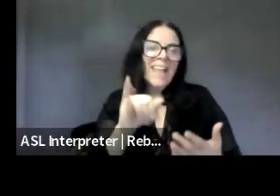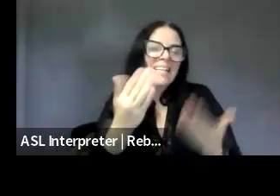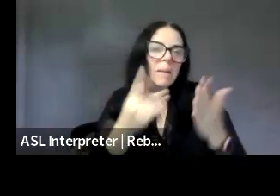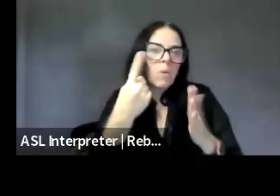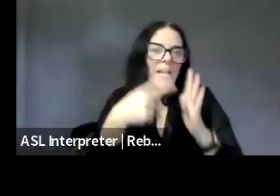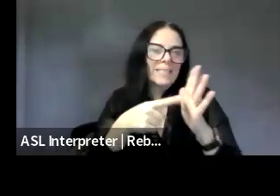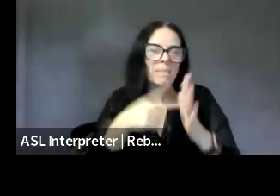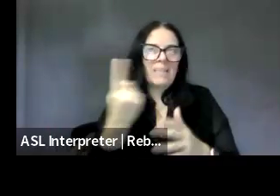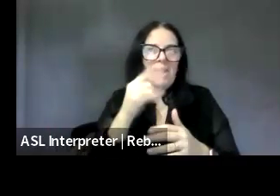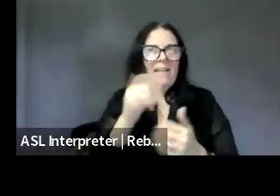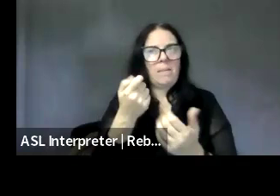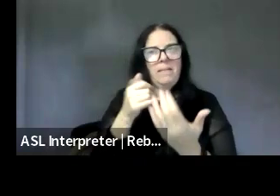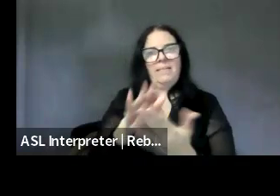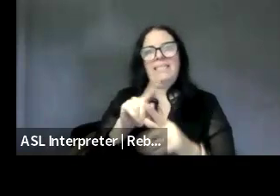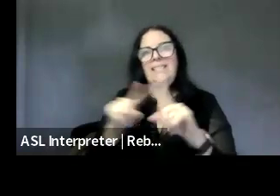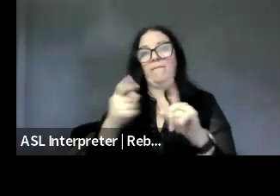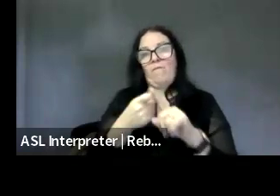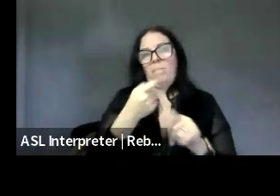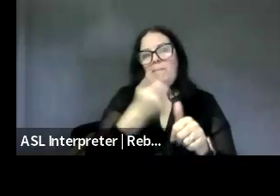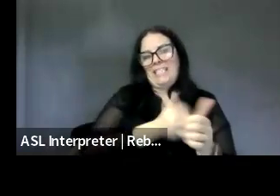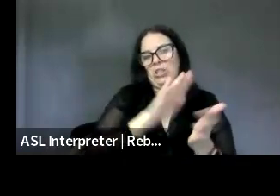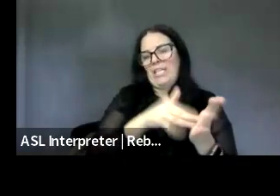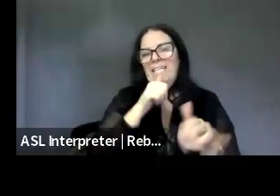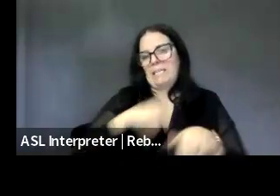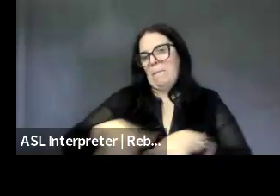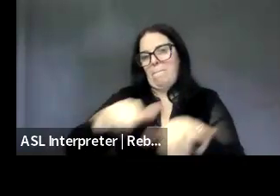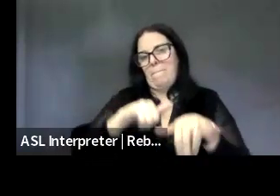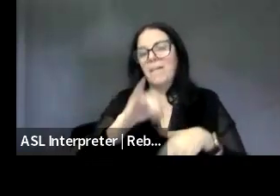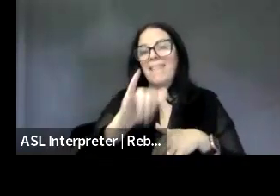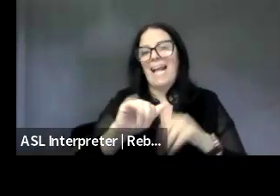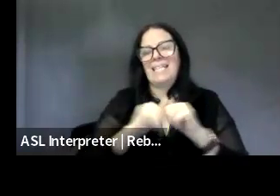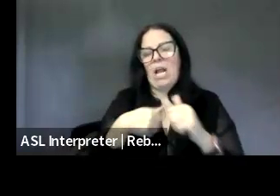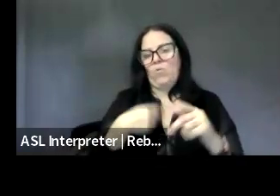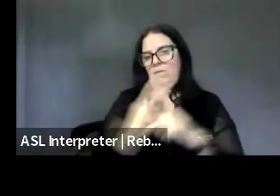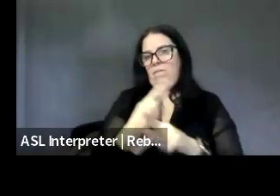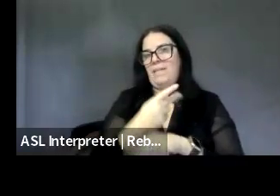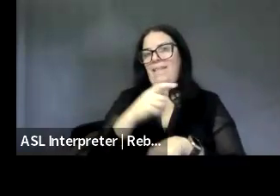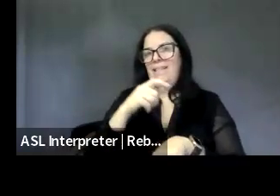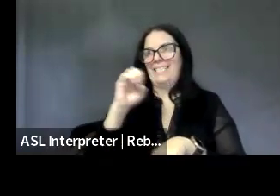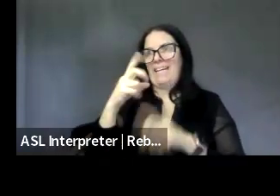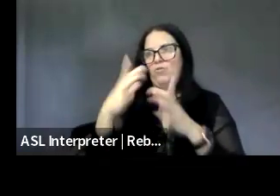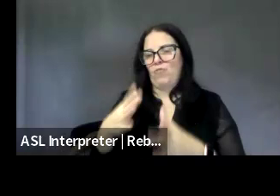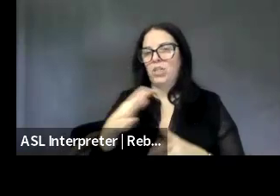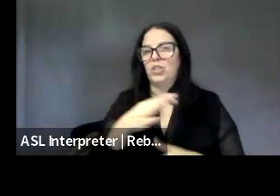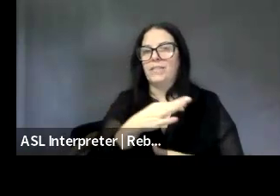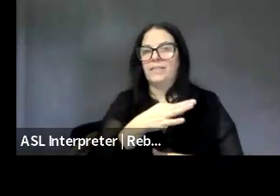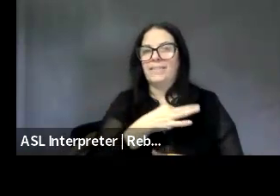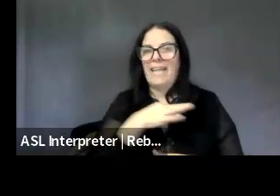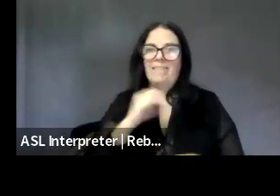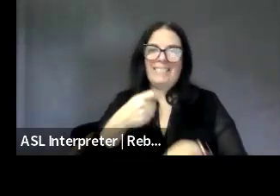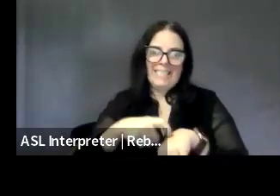that's treated differently from one center to the next. And that's how you treat the time of your executive staff,